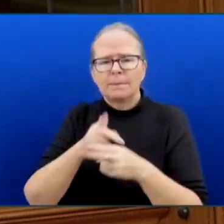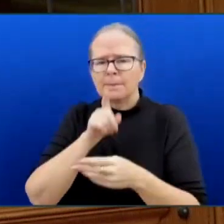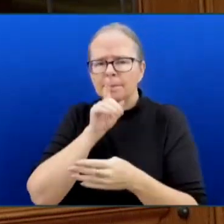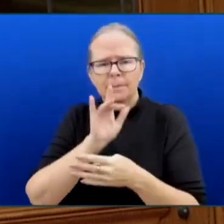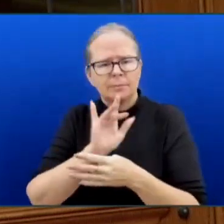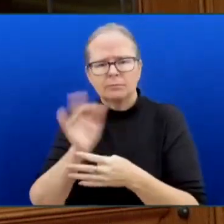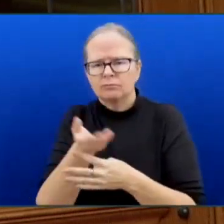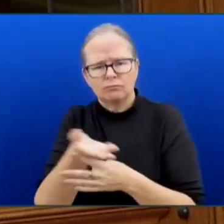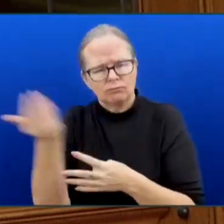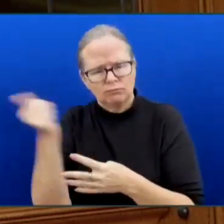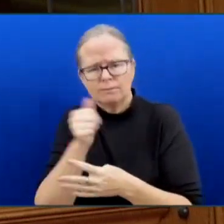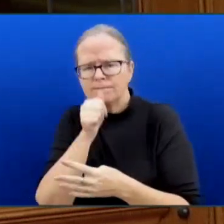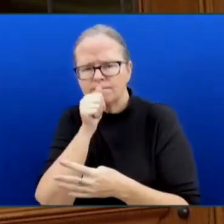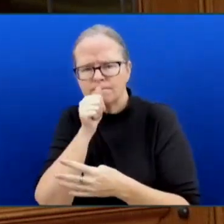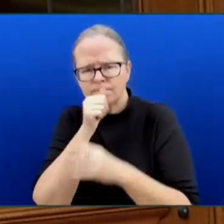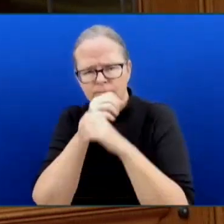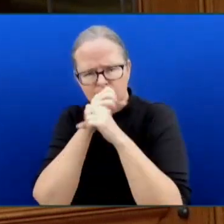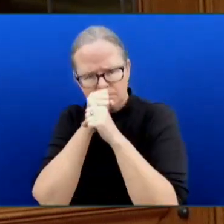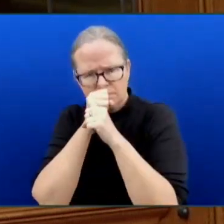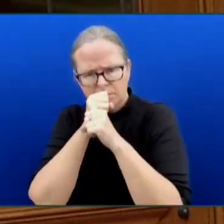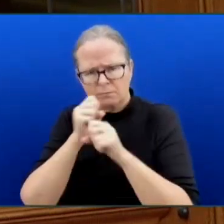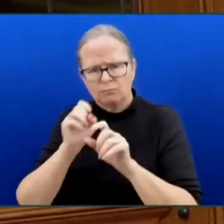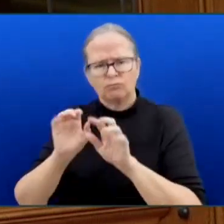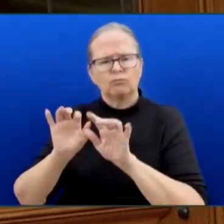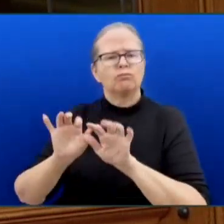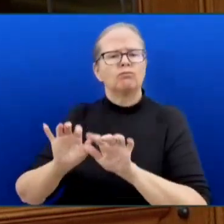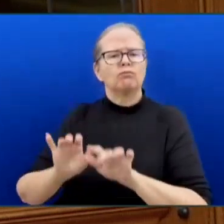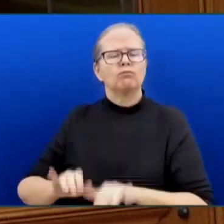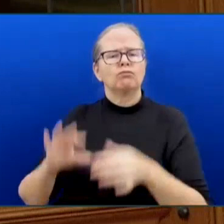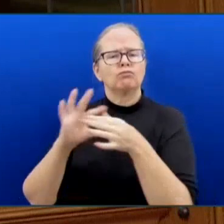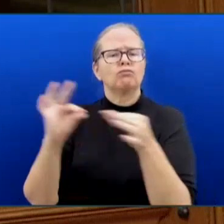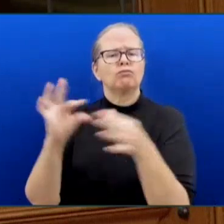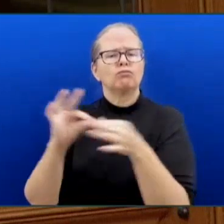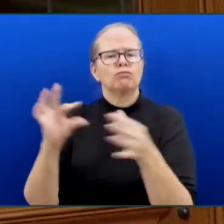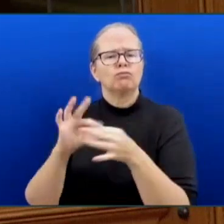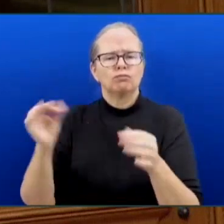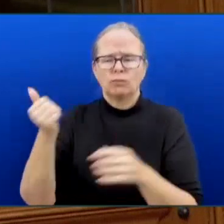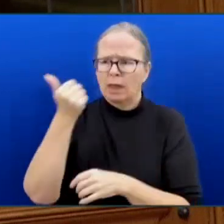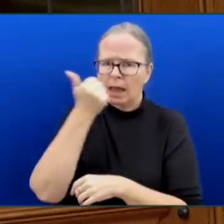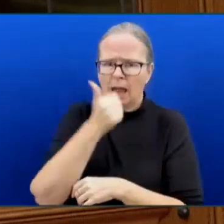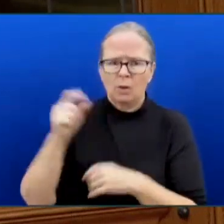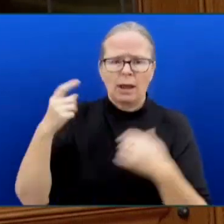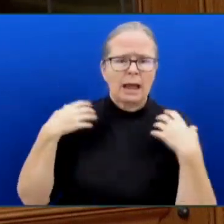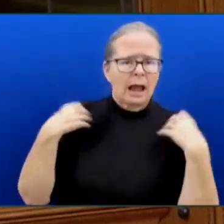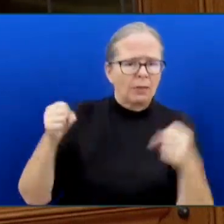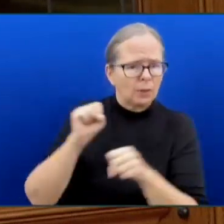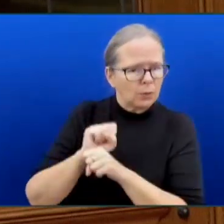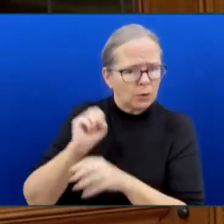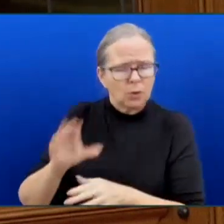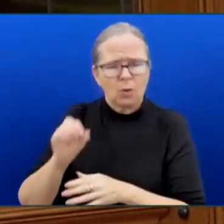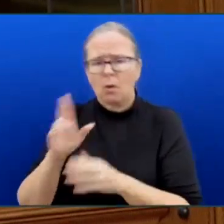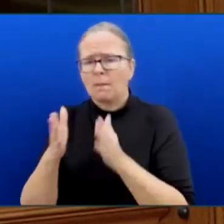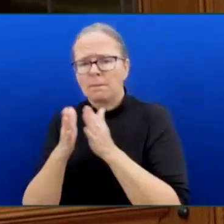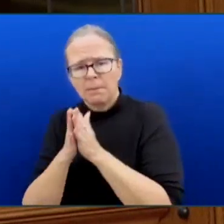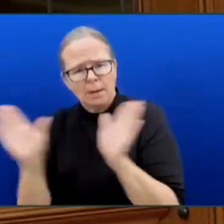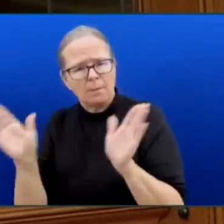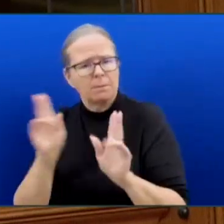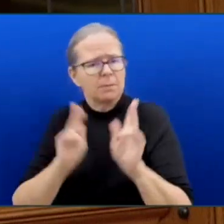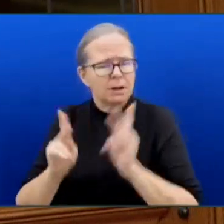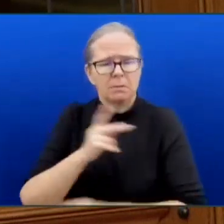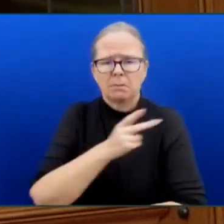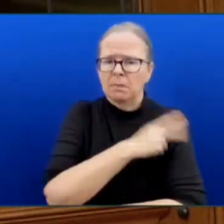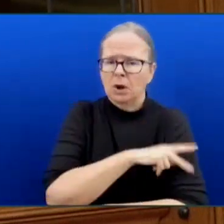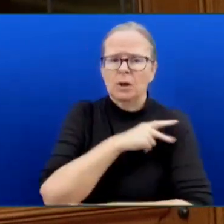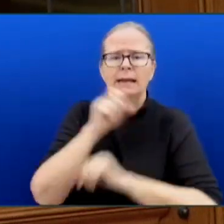can share honest feedback about the problems our healthcare system is facing? Yes or